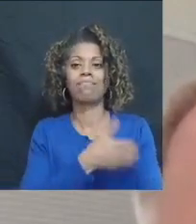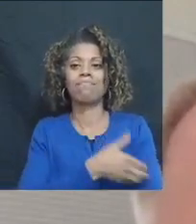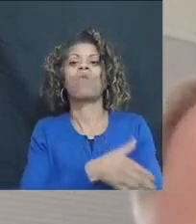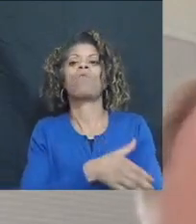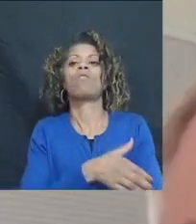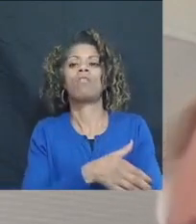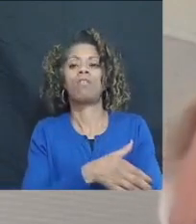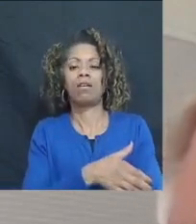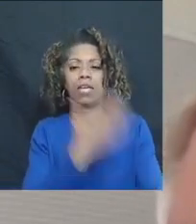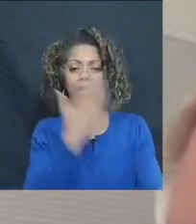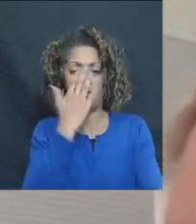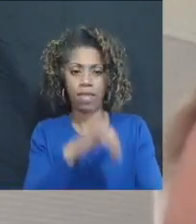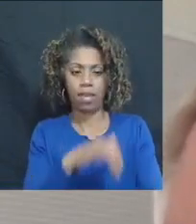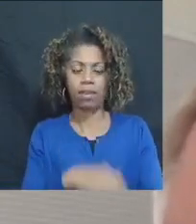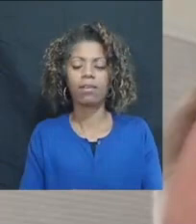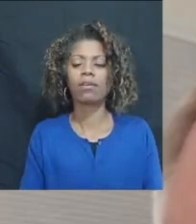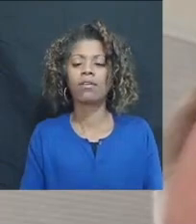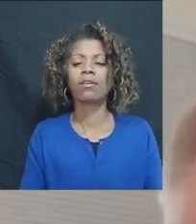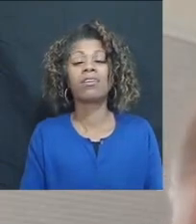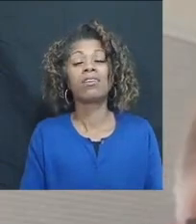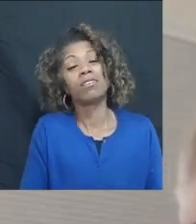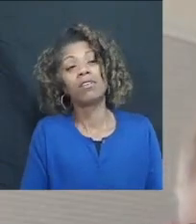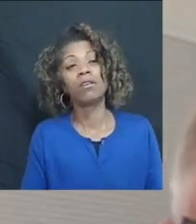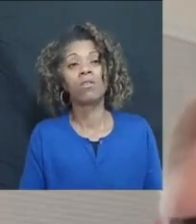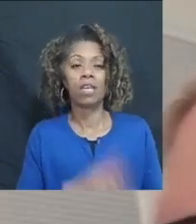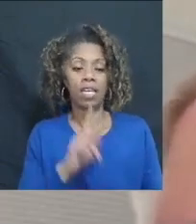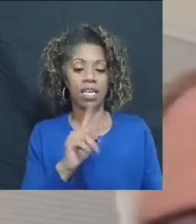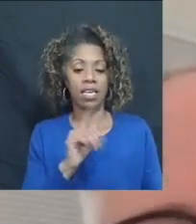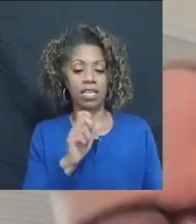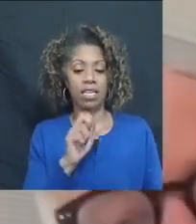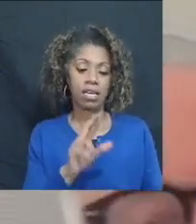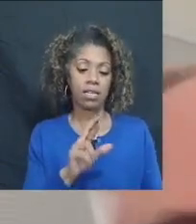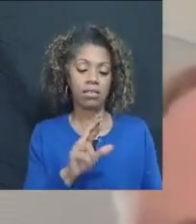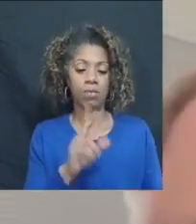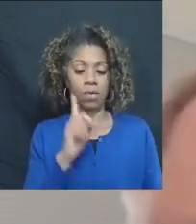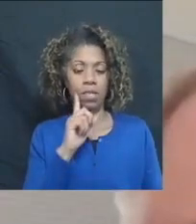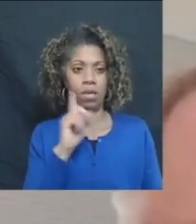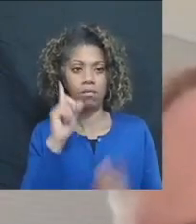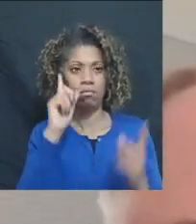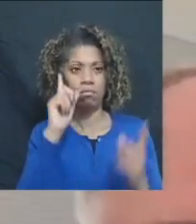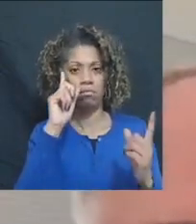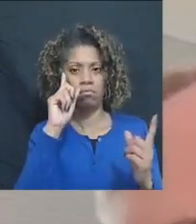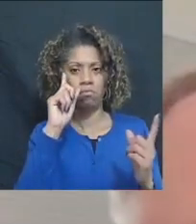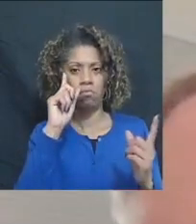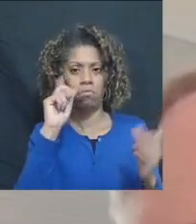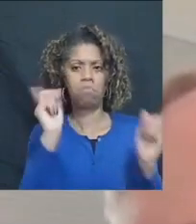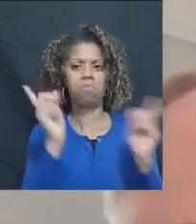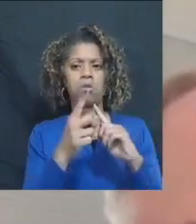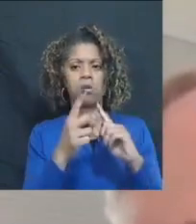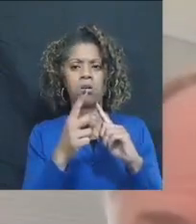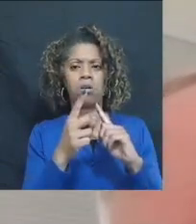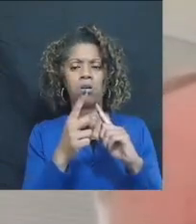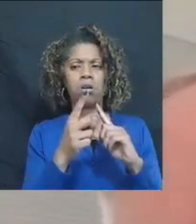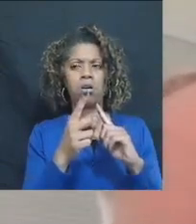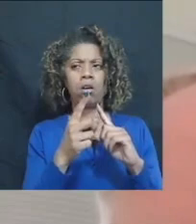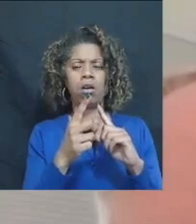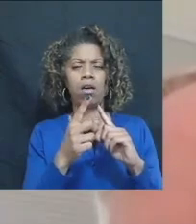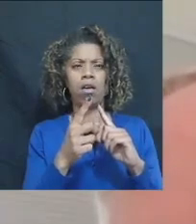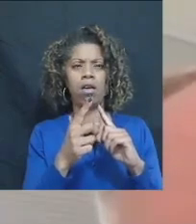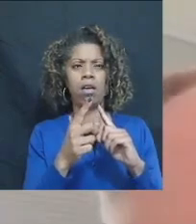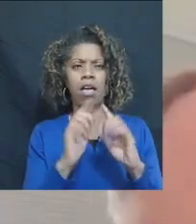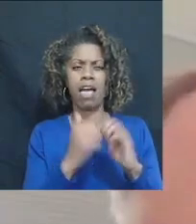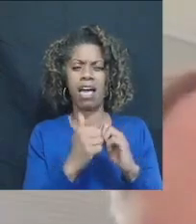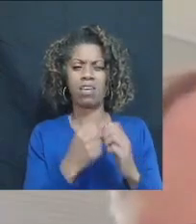kind of really started thinking differently about how do you communicate? How do you use your resources to do this? At that